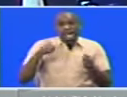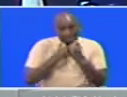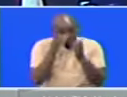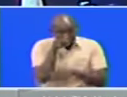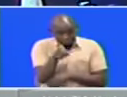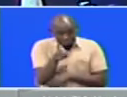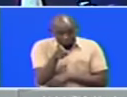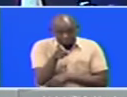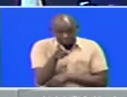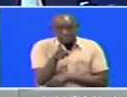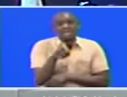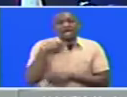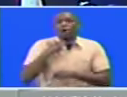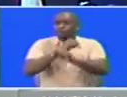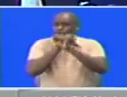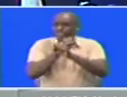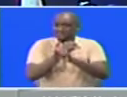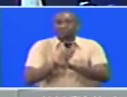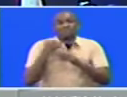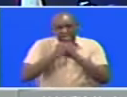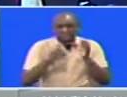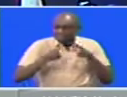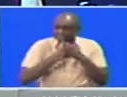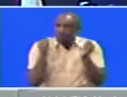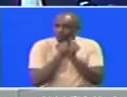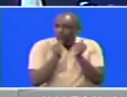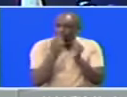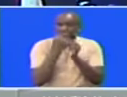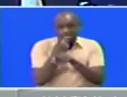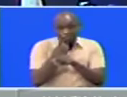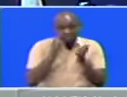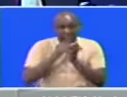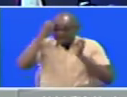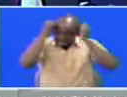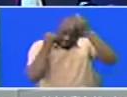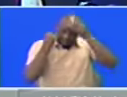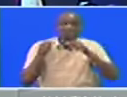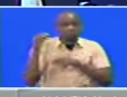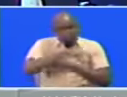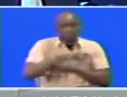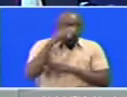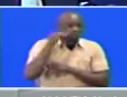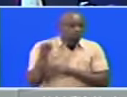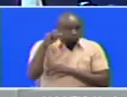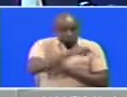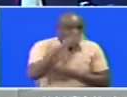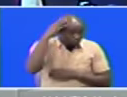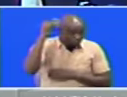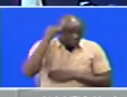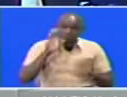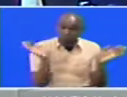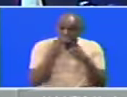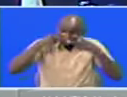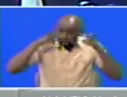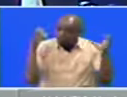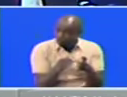it. Operation Linda Nchi, which began in October 2011 when KDF forces stormed Somalia to quell the Al-Shabaab threat,